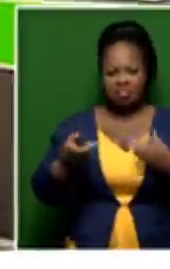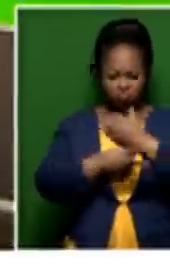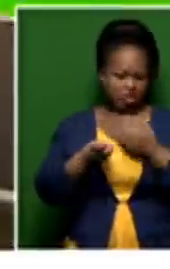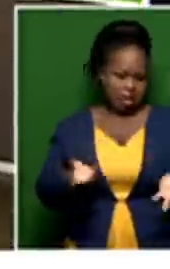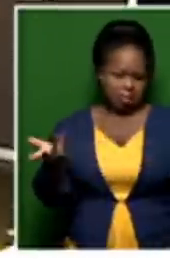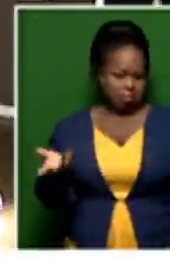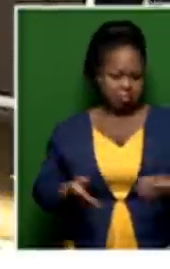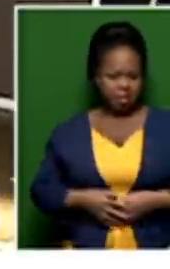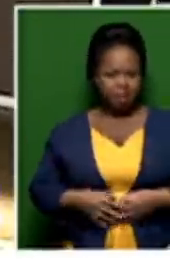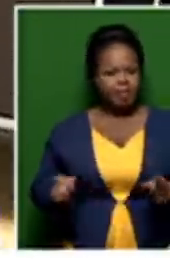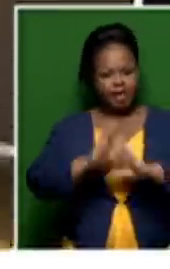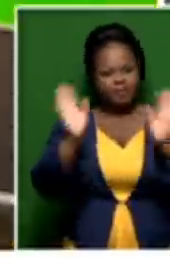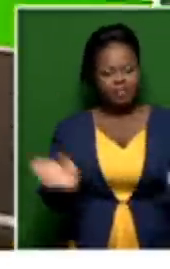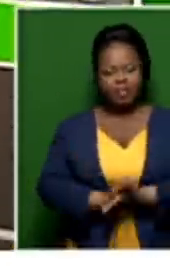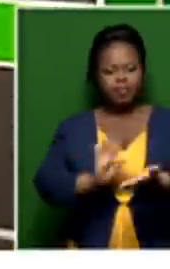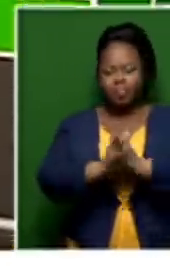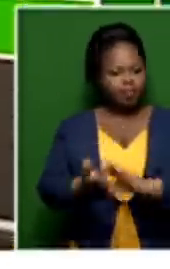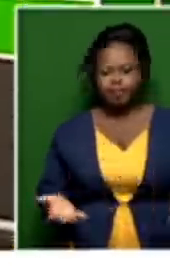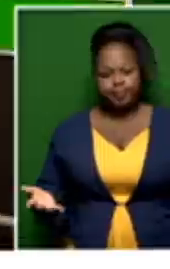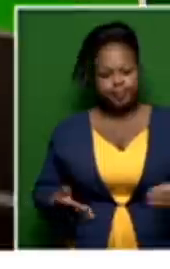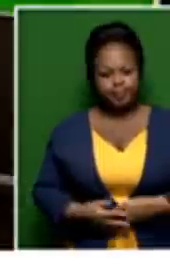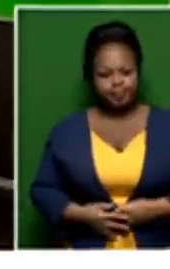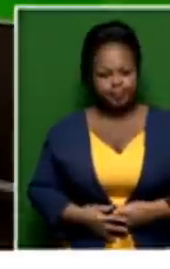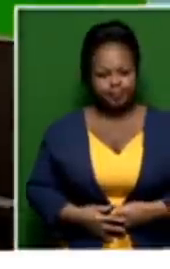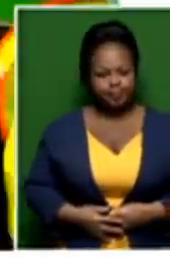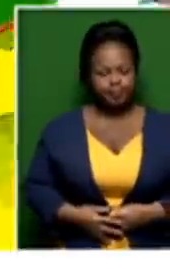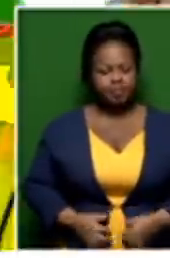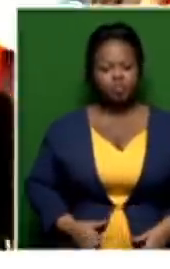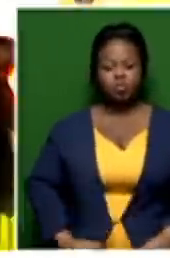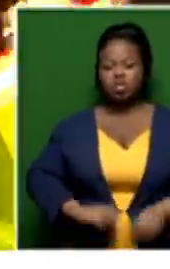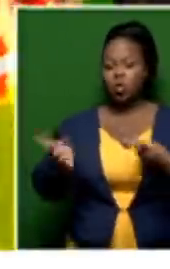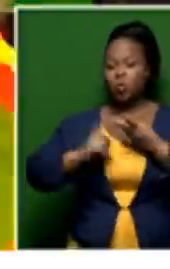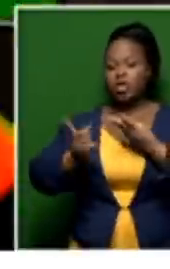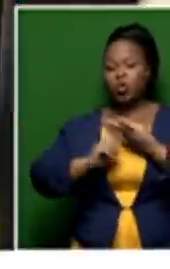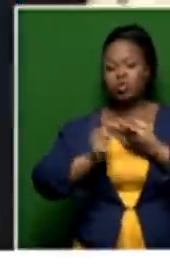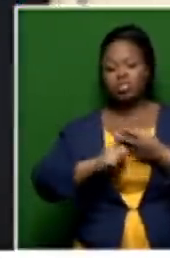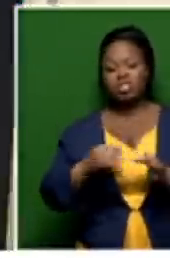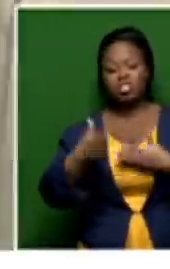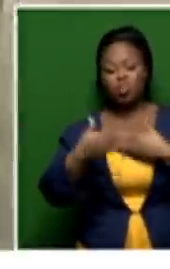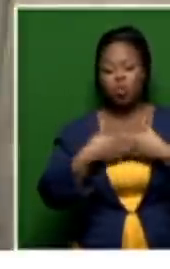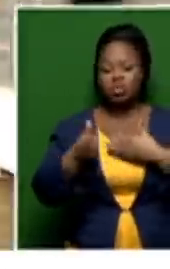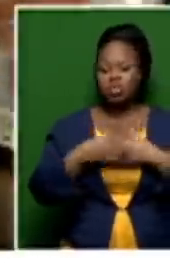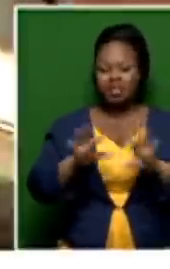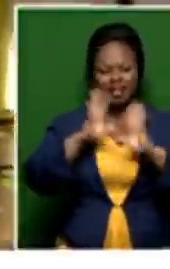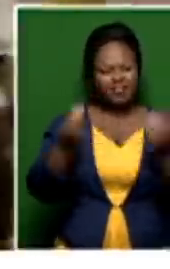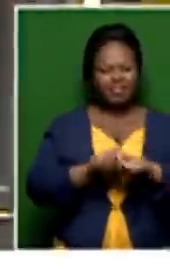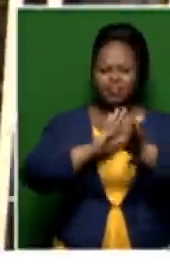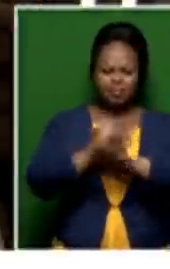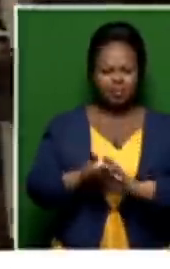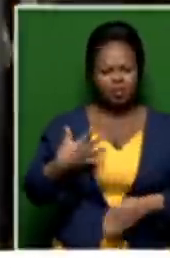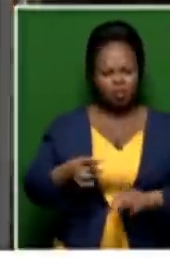here, but everything basically destroyed. Windows, doors, everything. And I'll show you